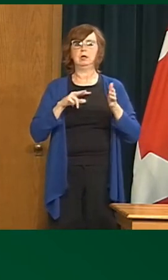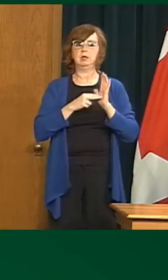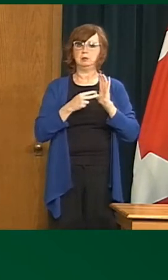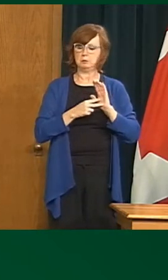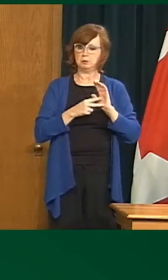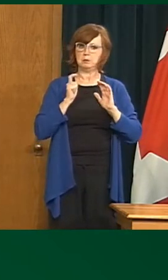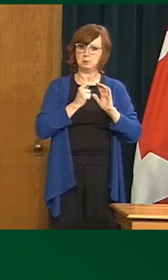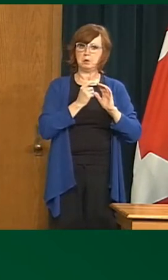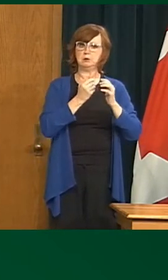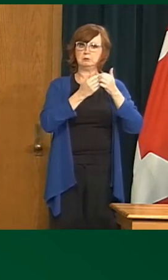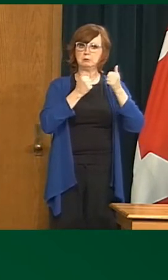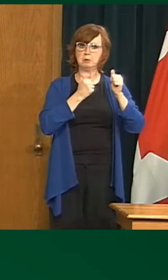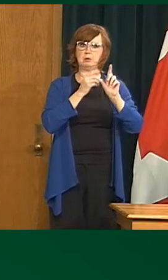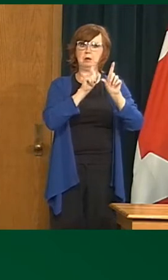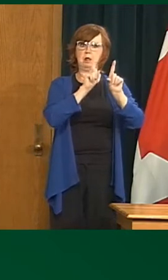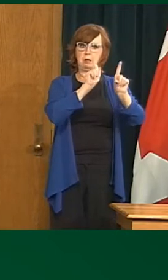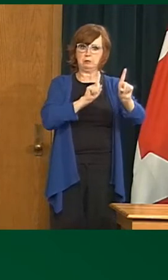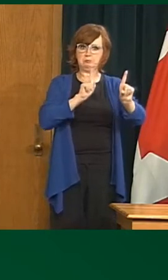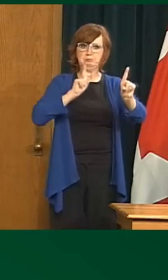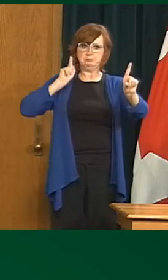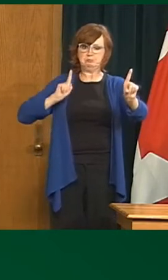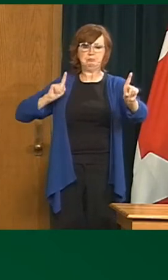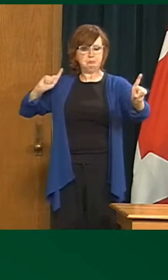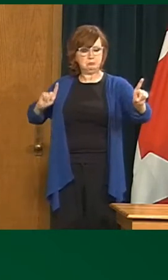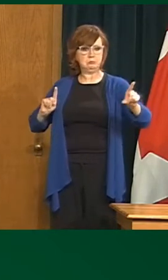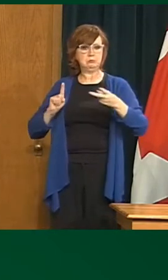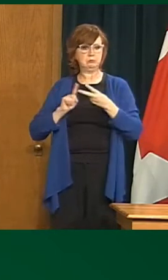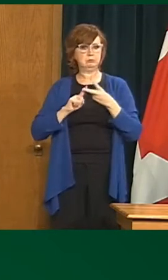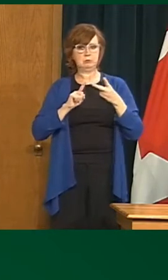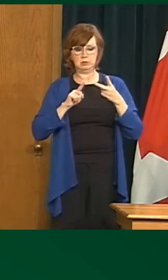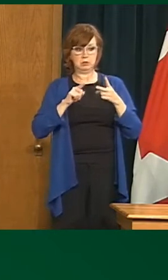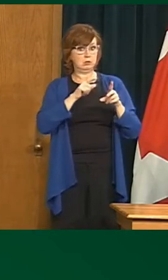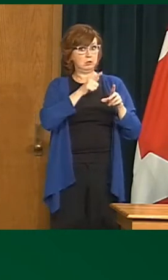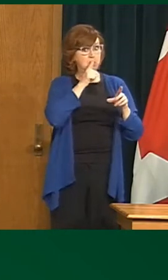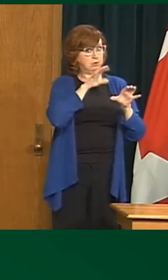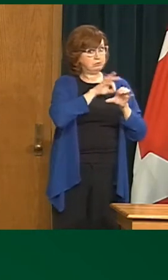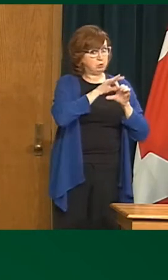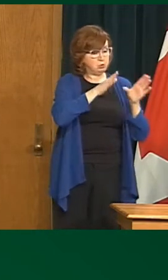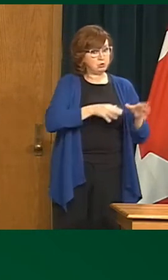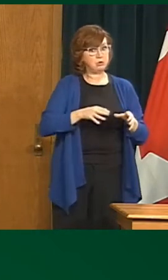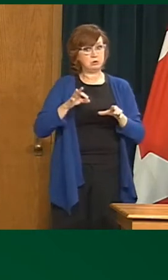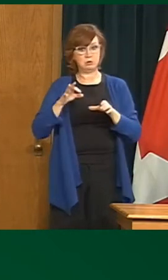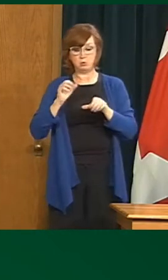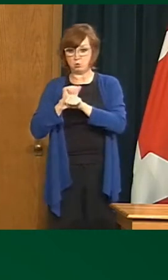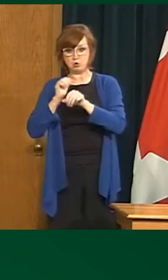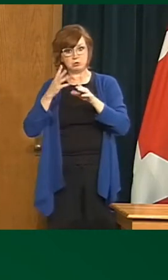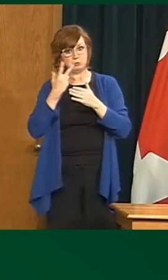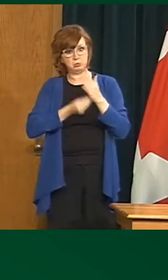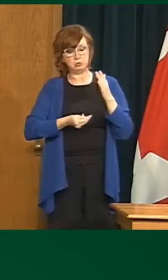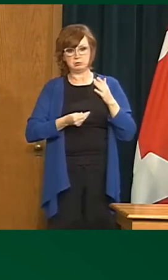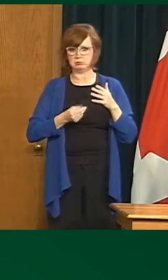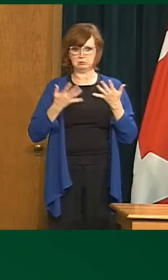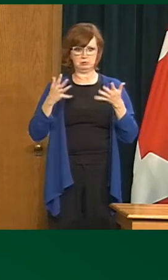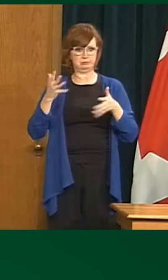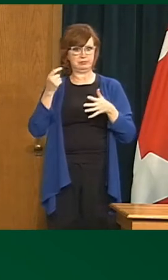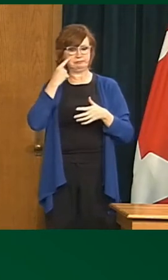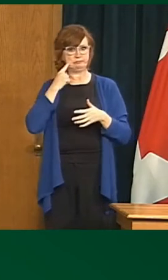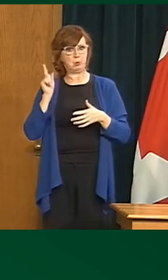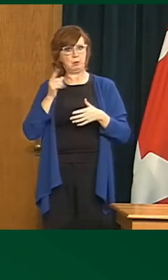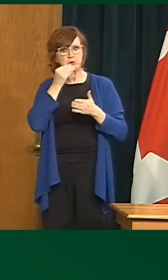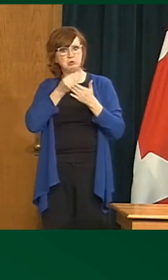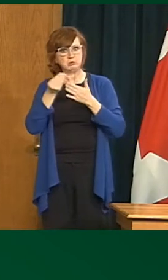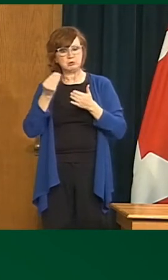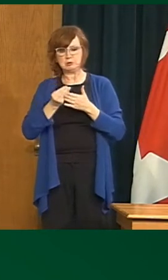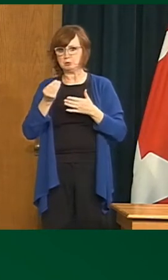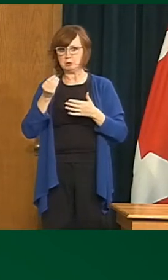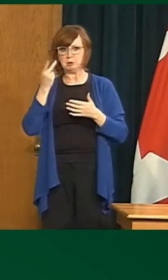as Election Saskatchewan workers, just like we do now in grocery stores and many other public places. I have every confidence